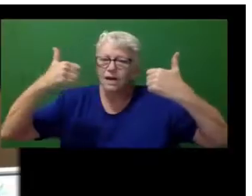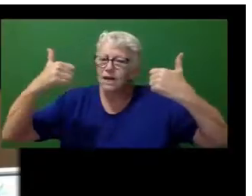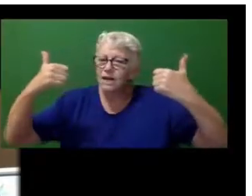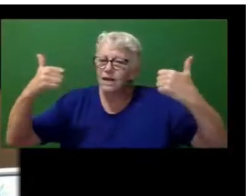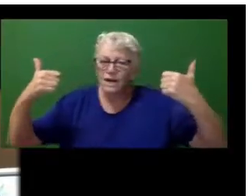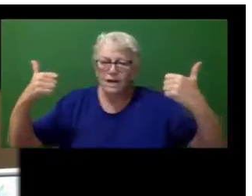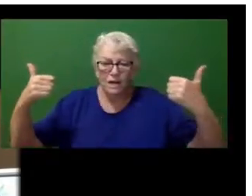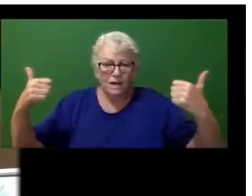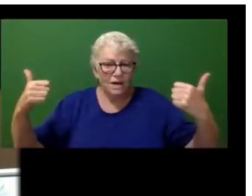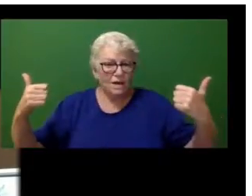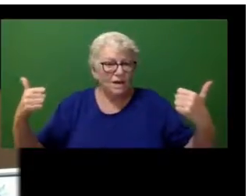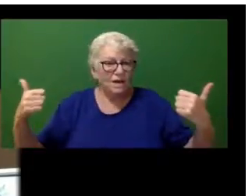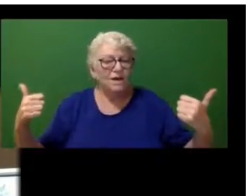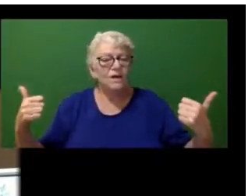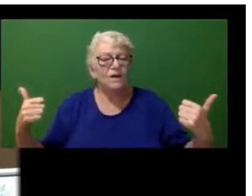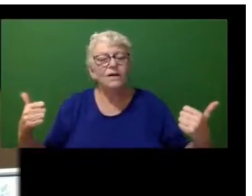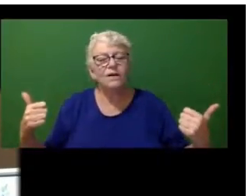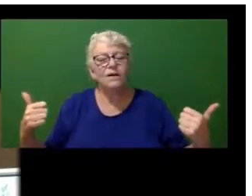that